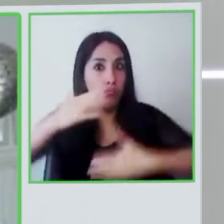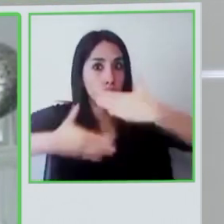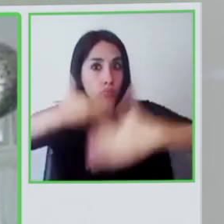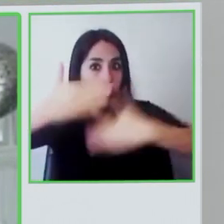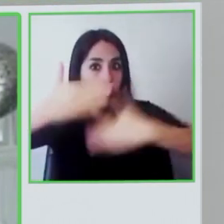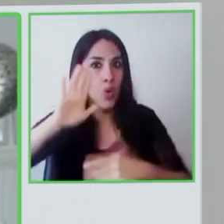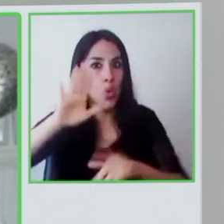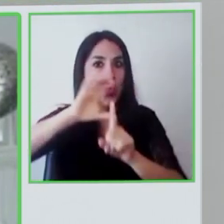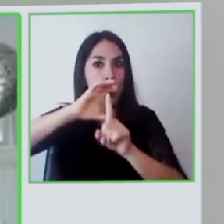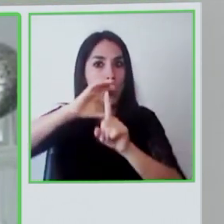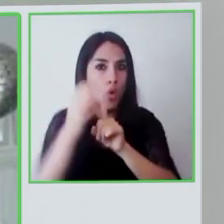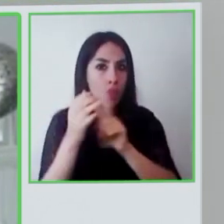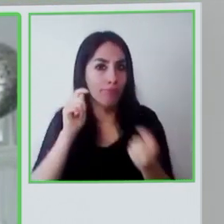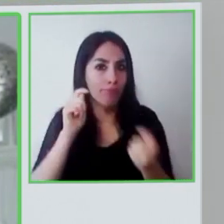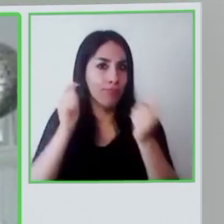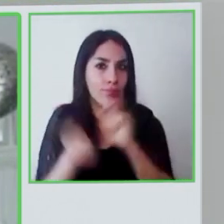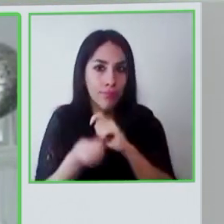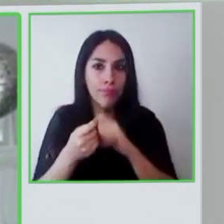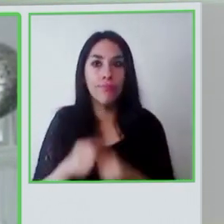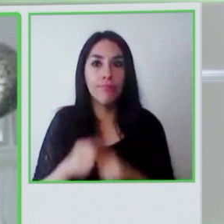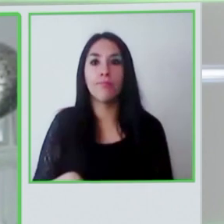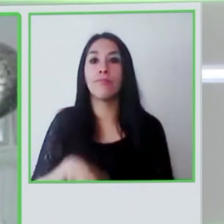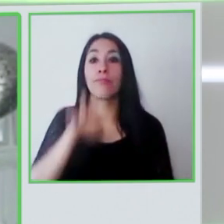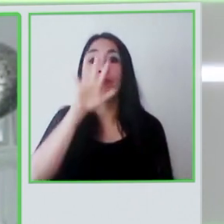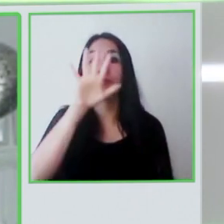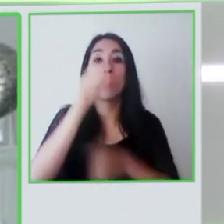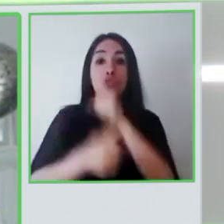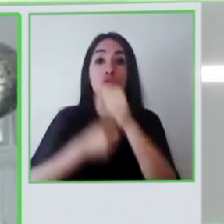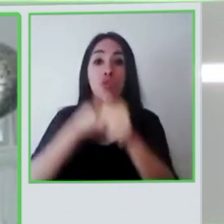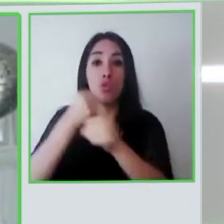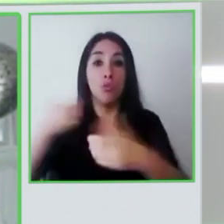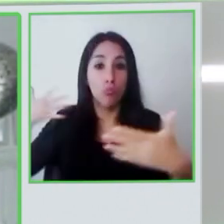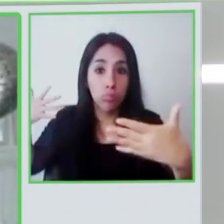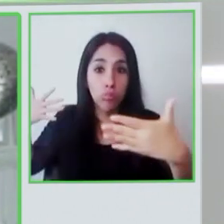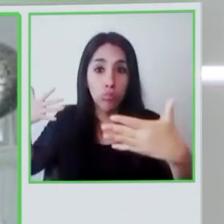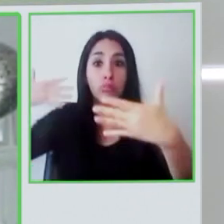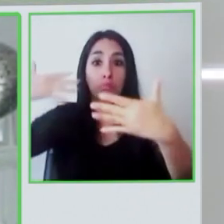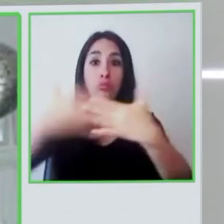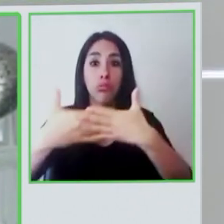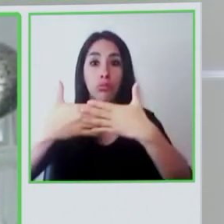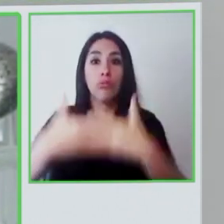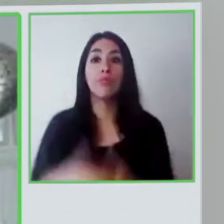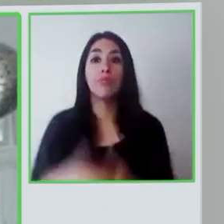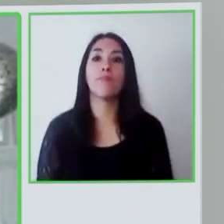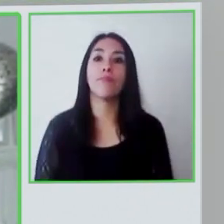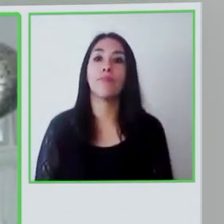cultural change. Within 5 years, we've had a very important function to help